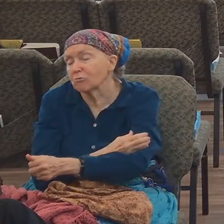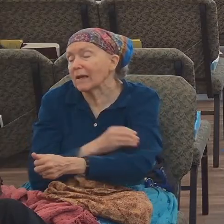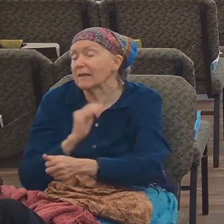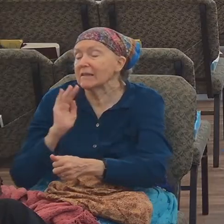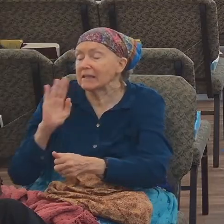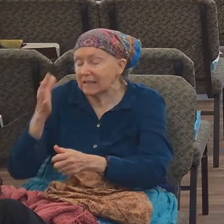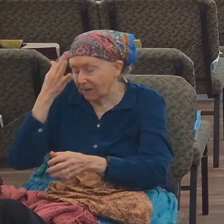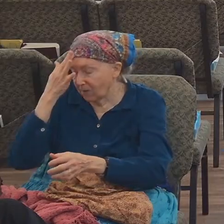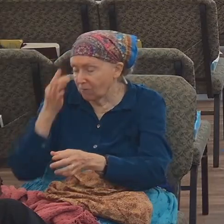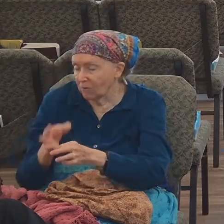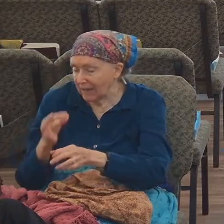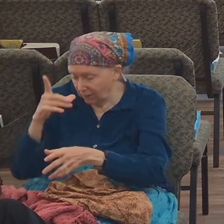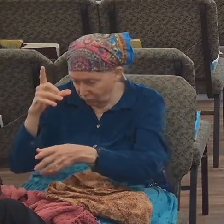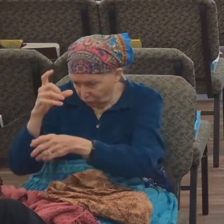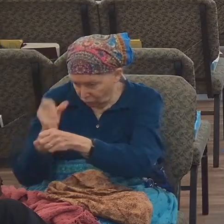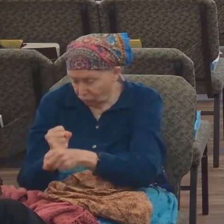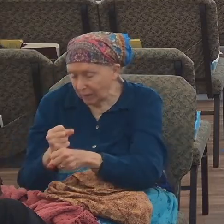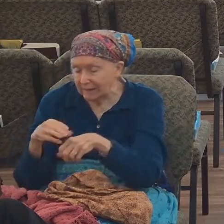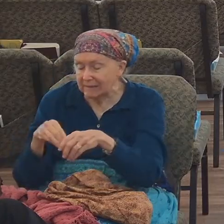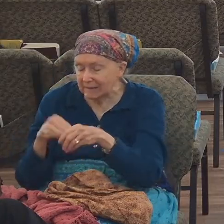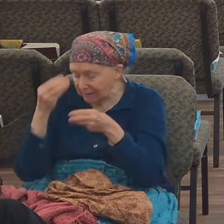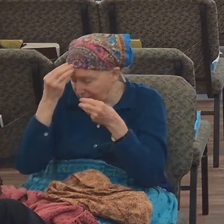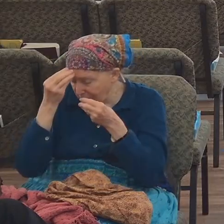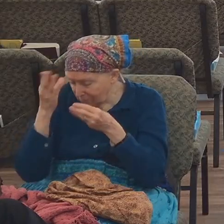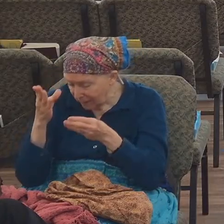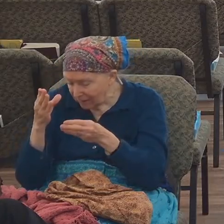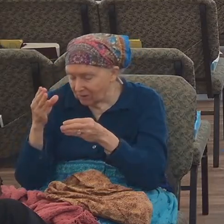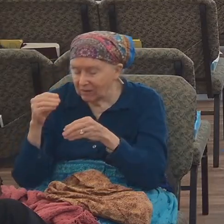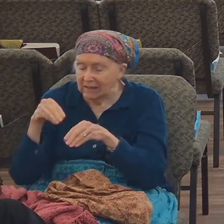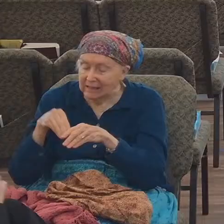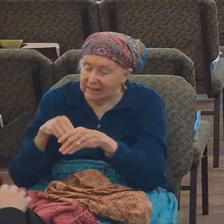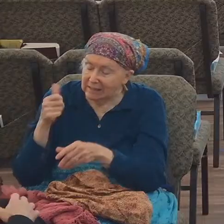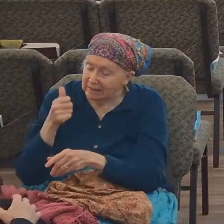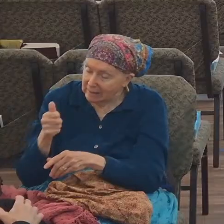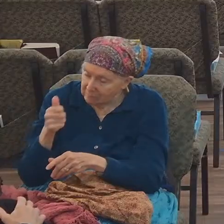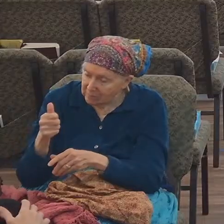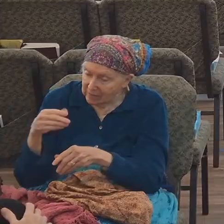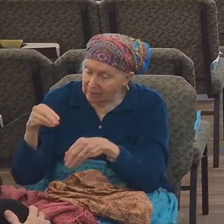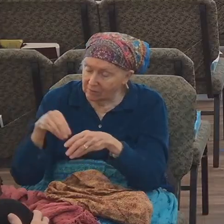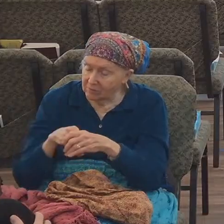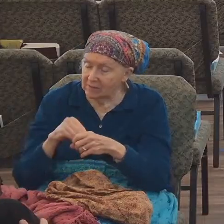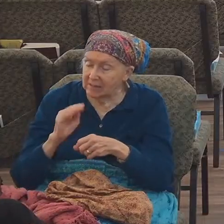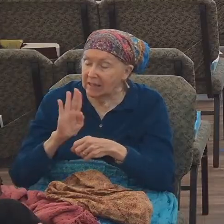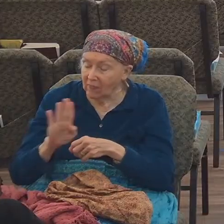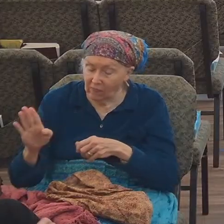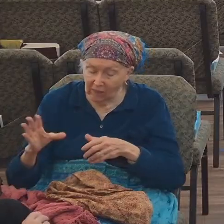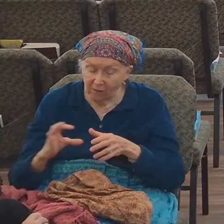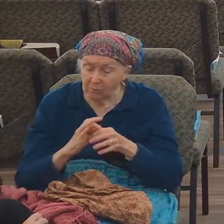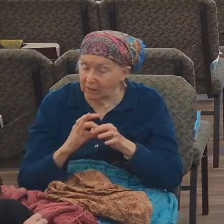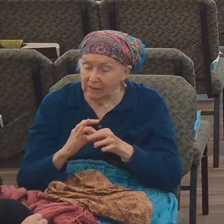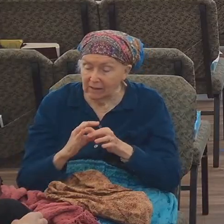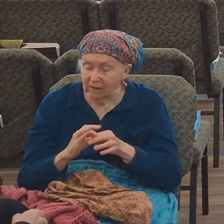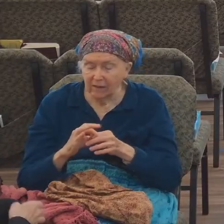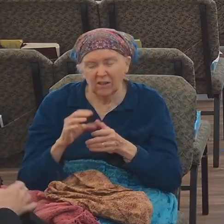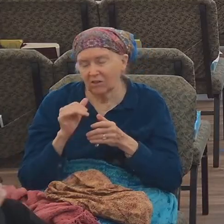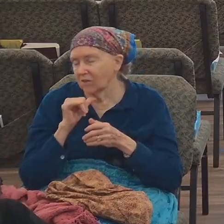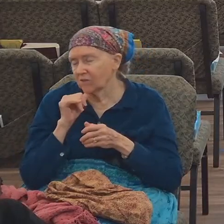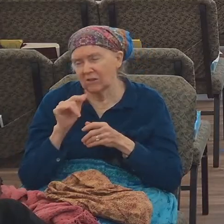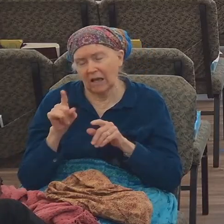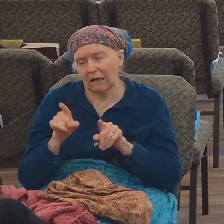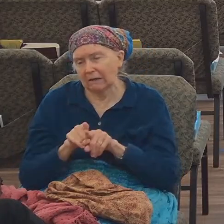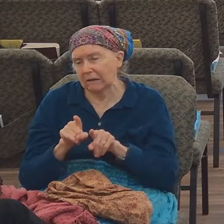they received, right? In himself and in their relationships. It's like, this is not like other things, okay?